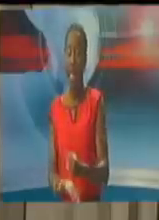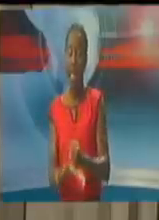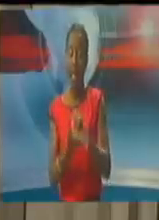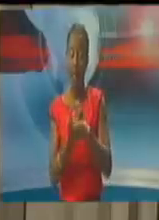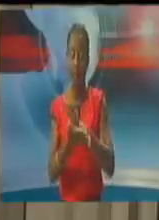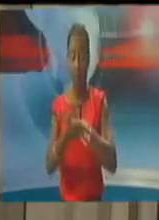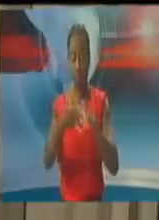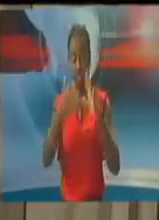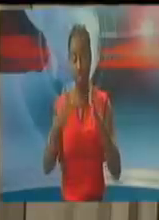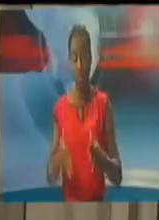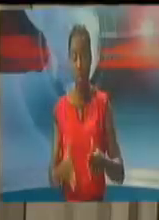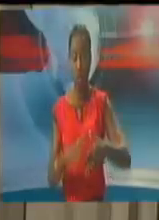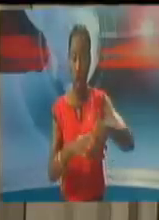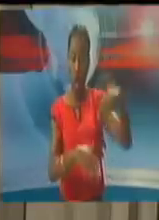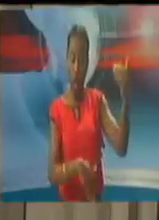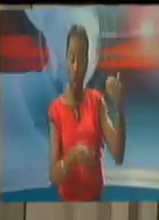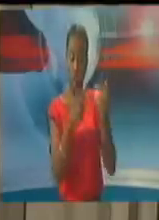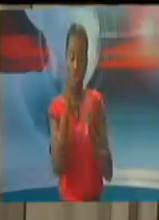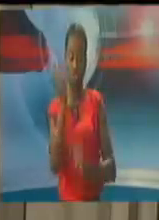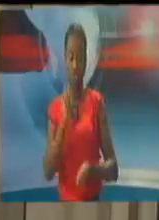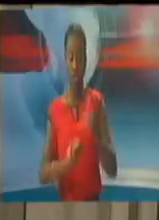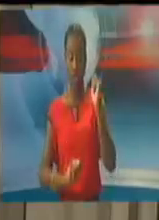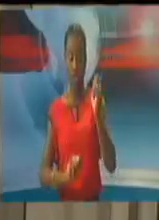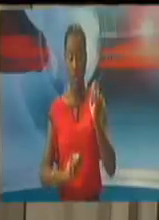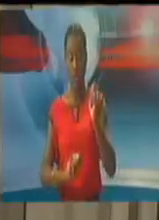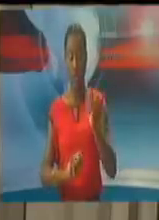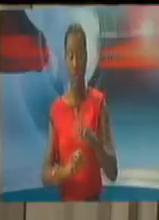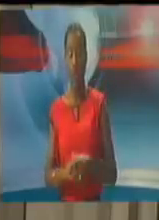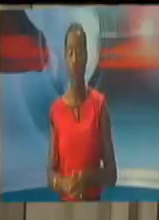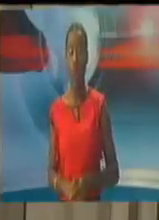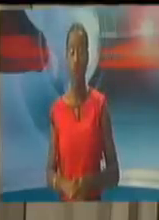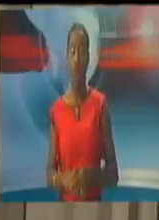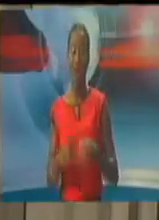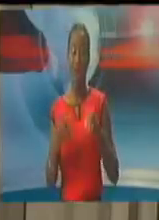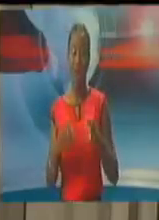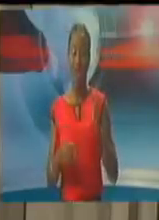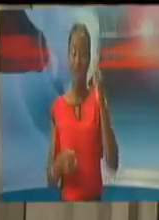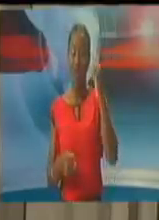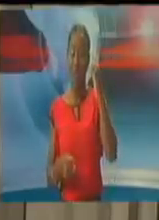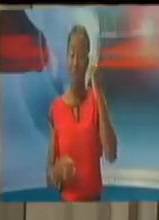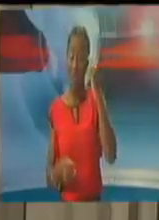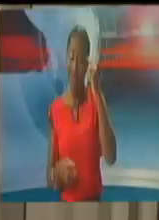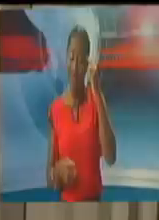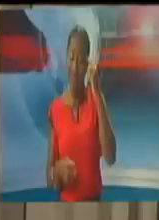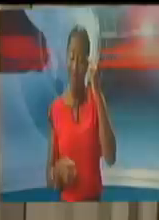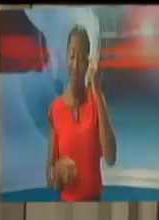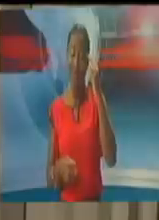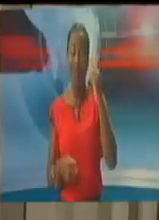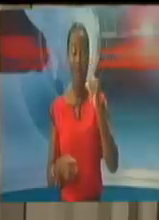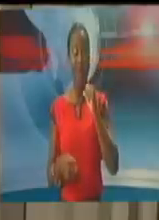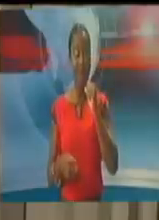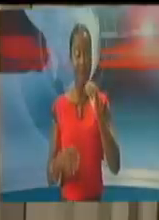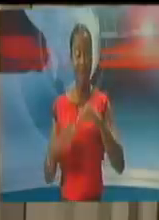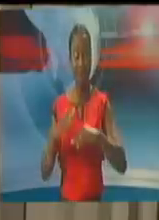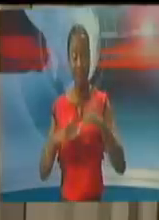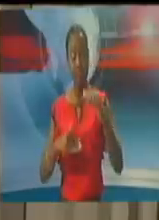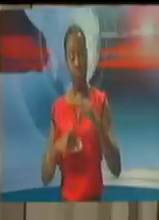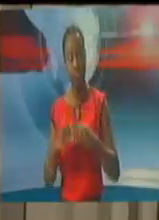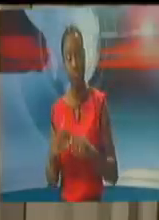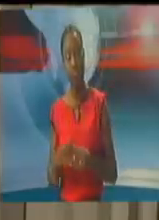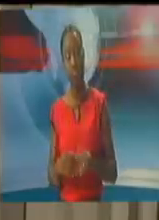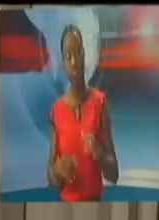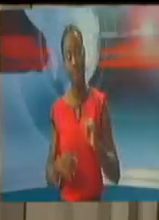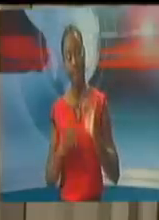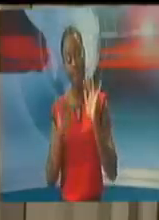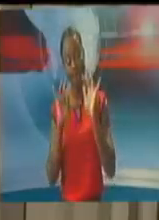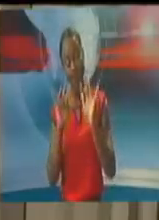students who are outside. The truth is, at this stage, as much as you think it is inconvenient, and we do have empathy,